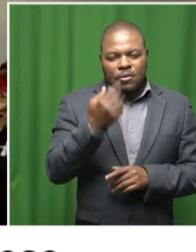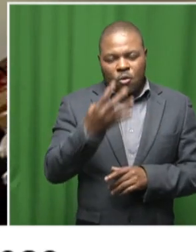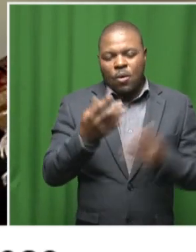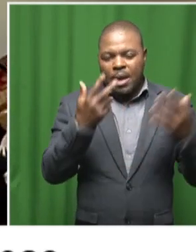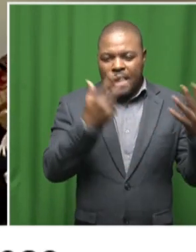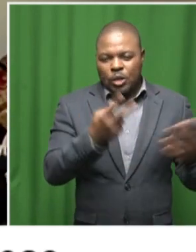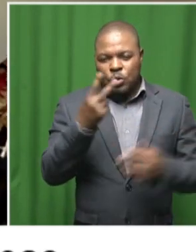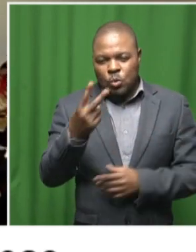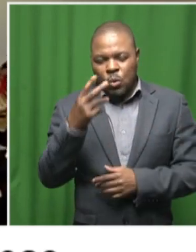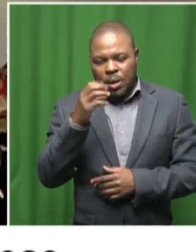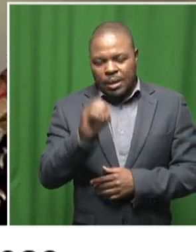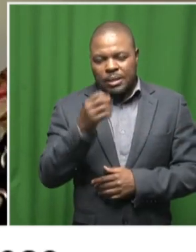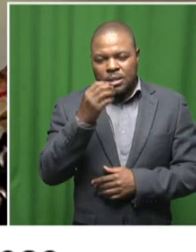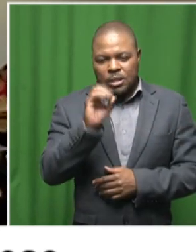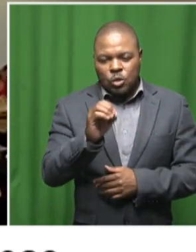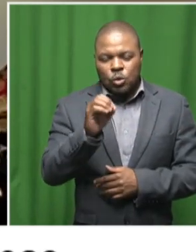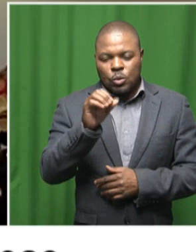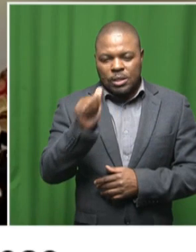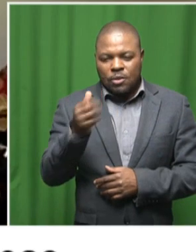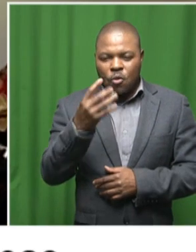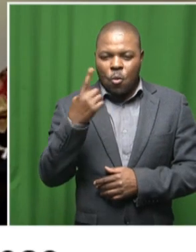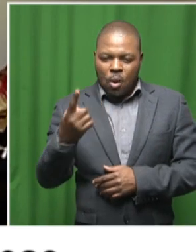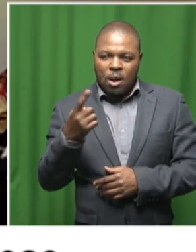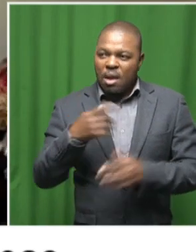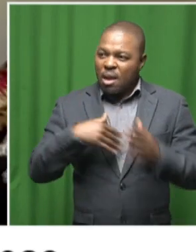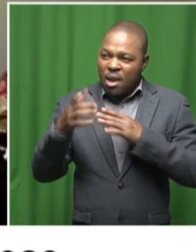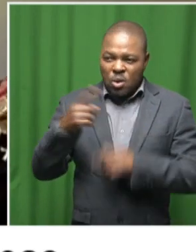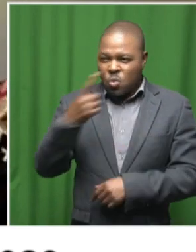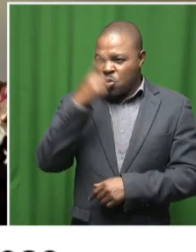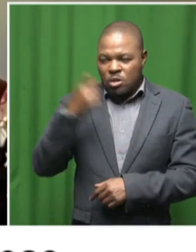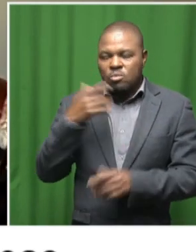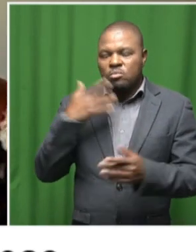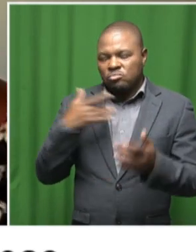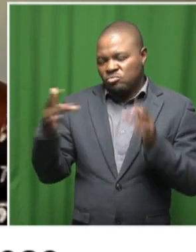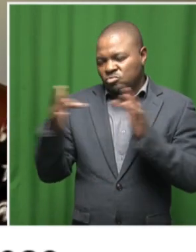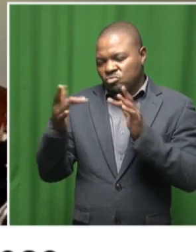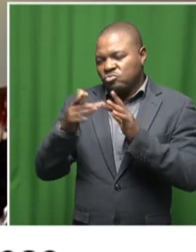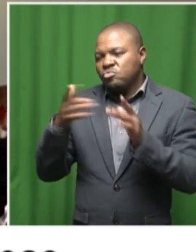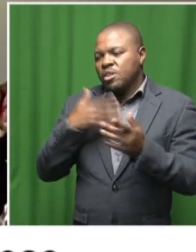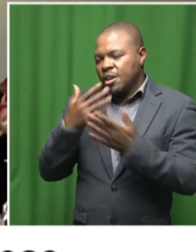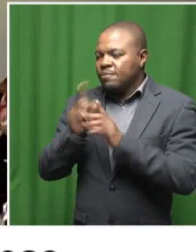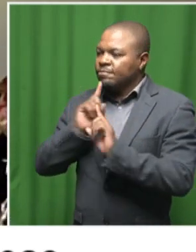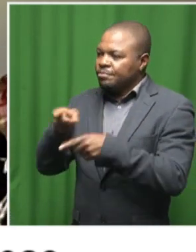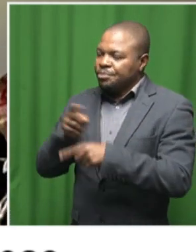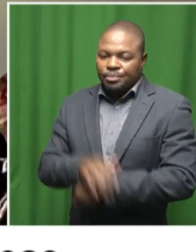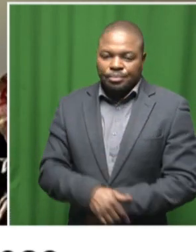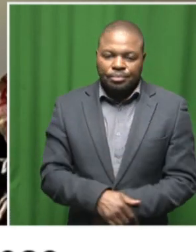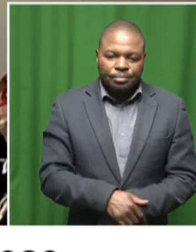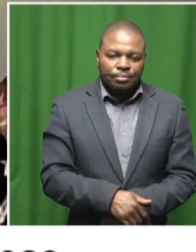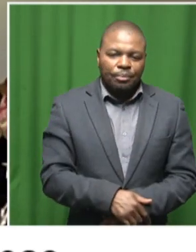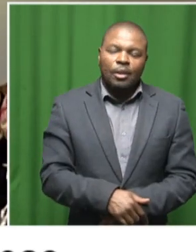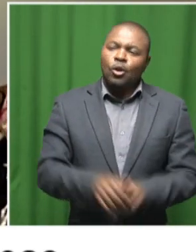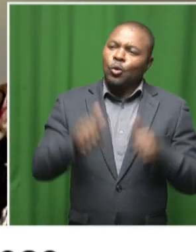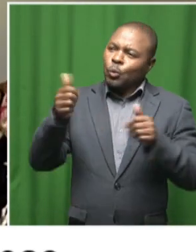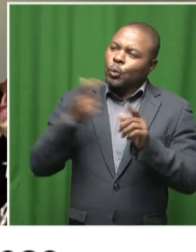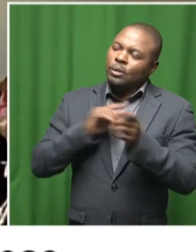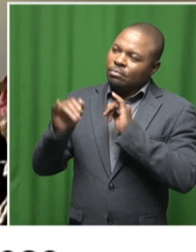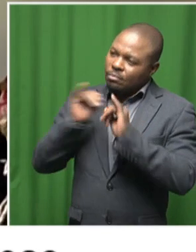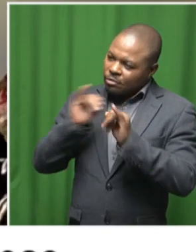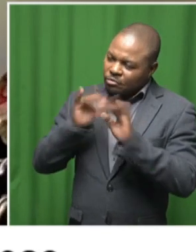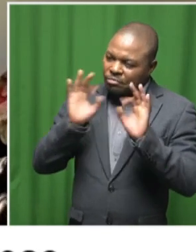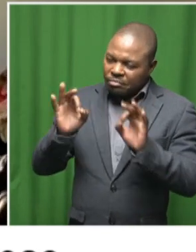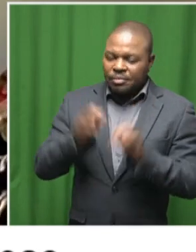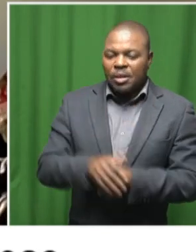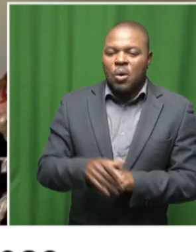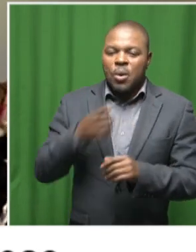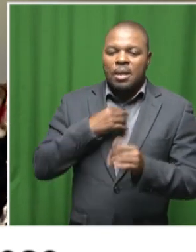064-828-0641 should you have any questions, and we will be able to attend to you. All right, Palesa, great chatting to you. Thank you so much for joining us. We